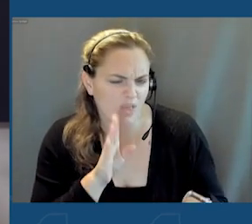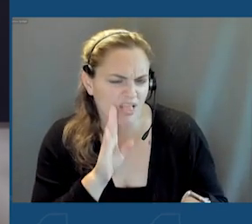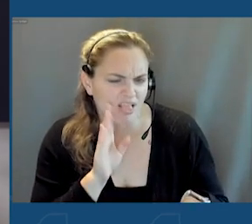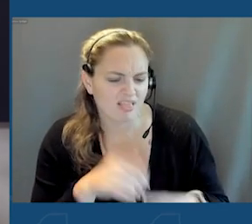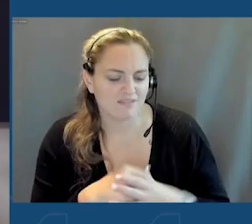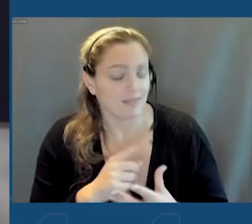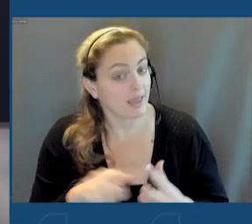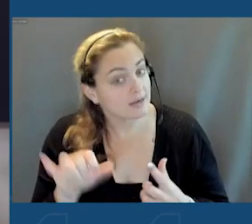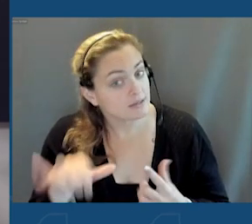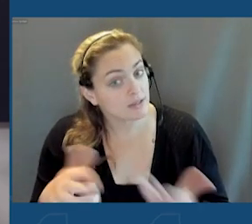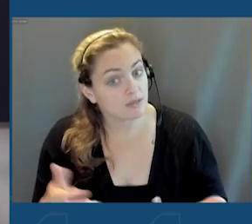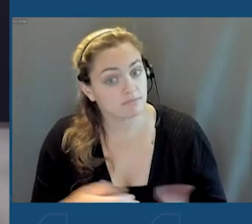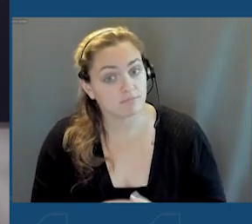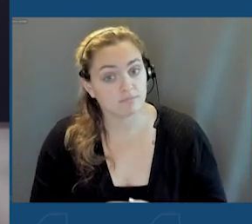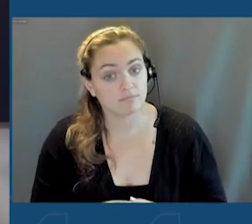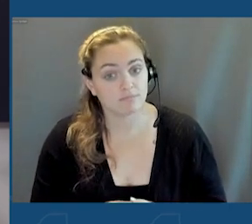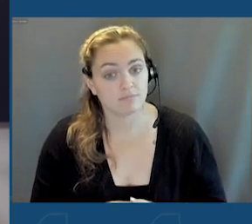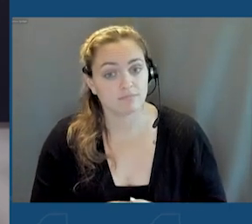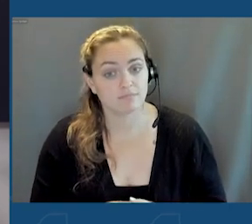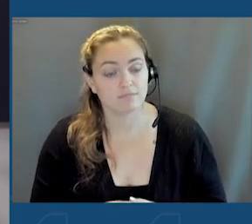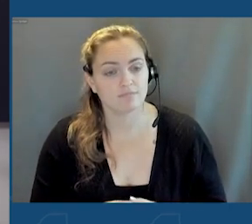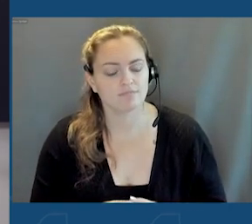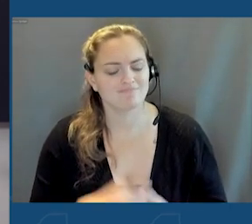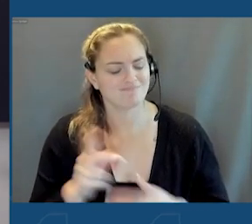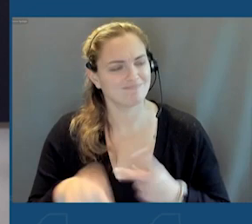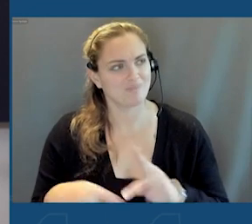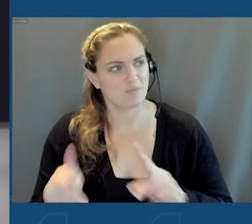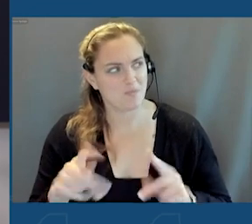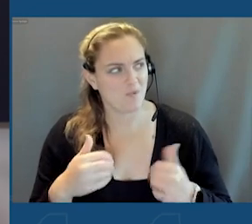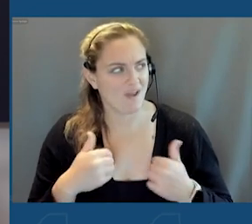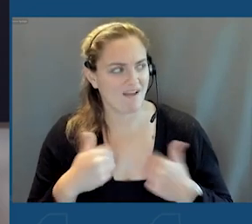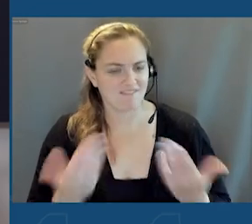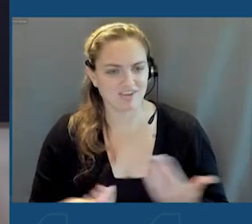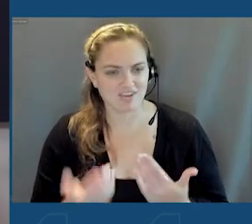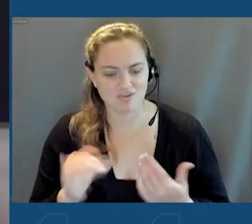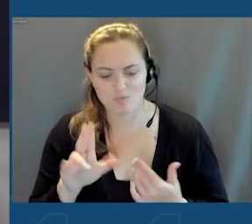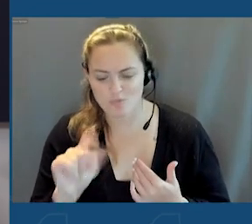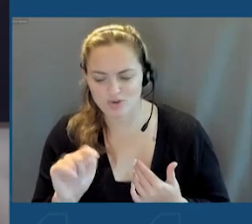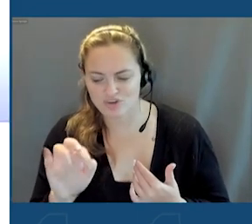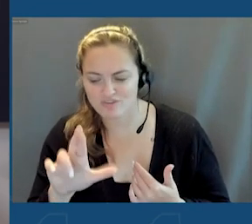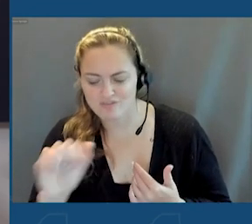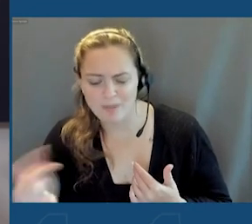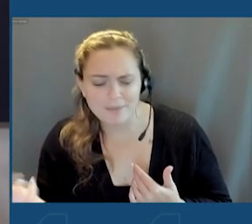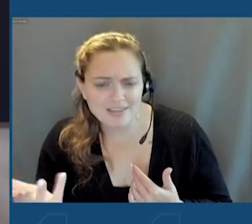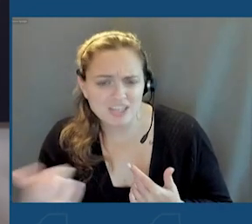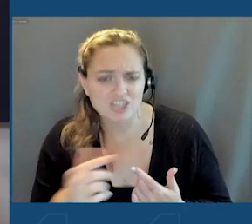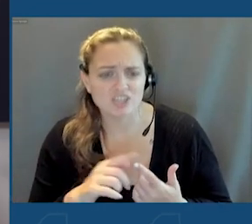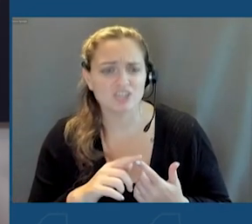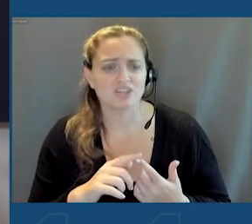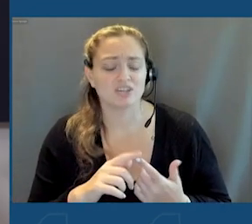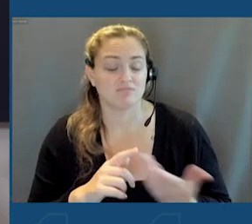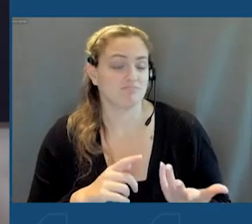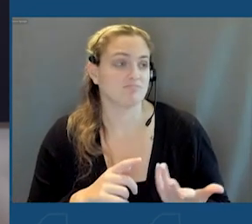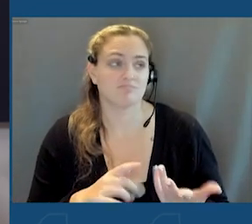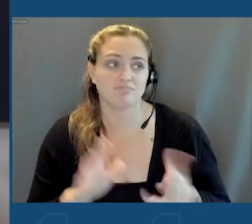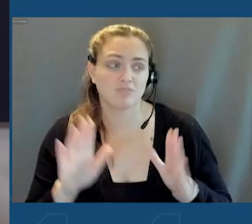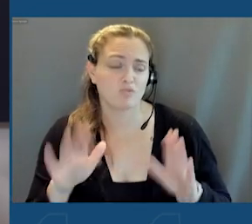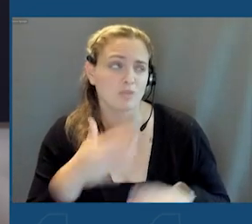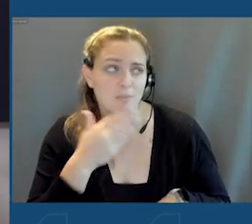does that. And I mean, those are the type of people that we have. Bridget Fleming is here. Bridget, you've been the